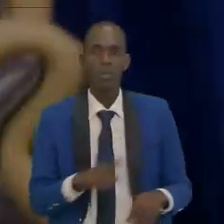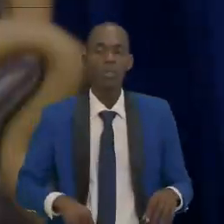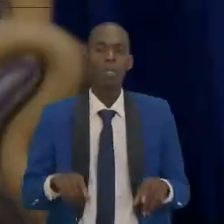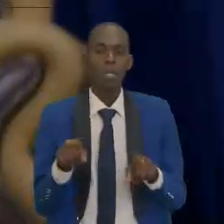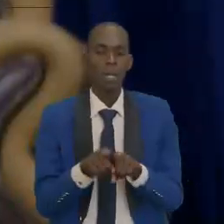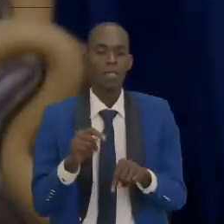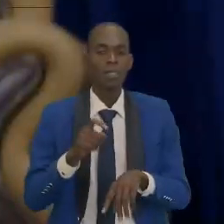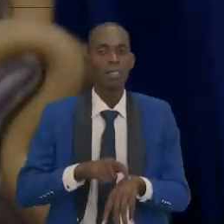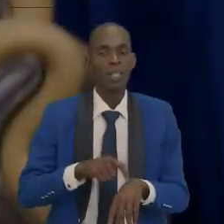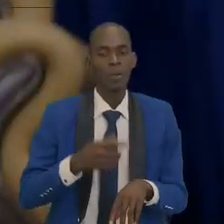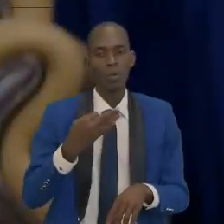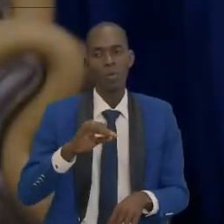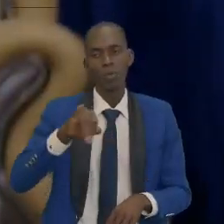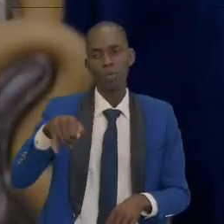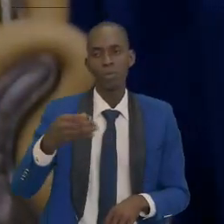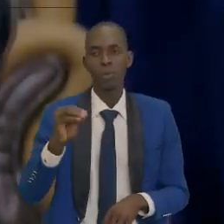Joshua